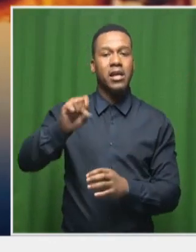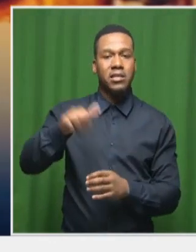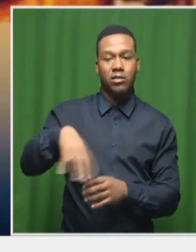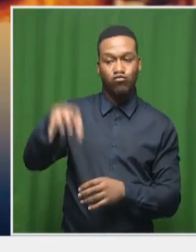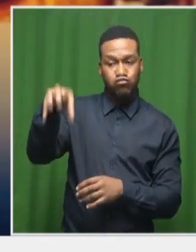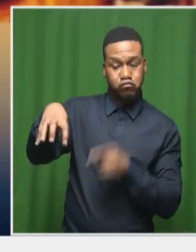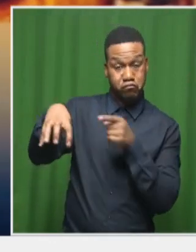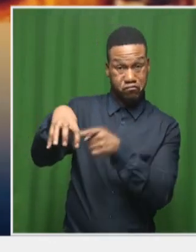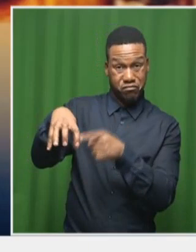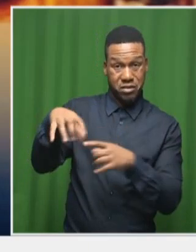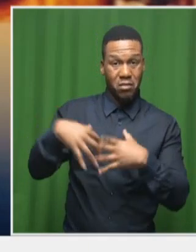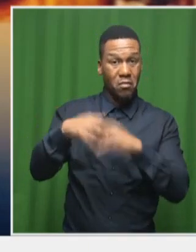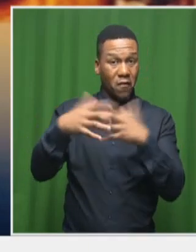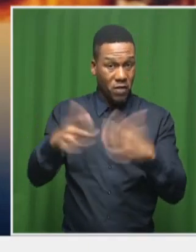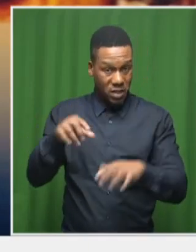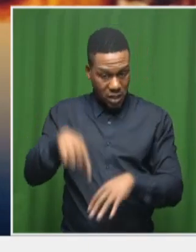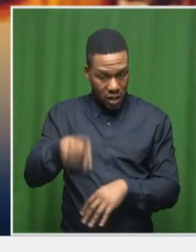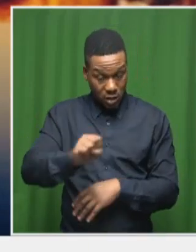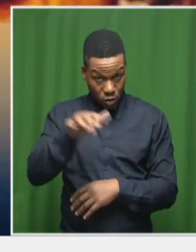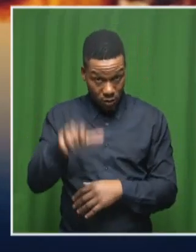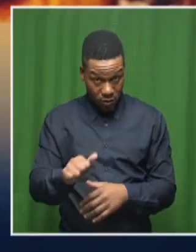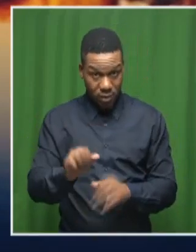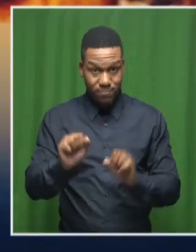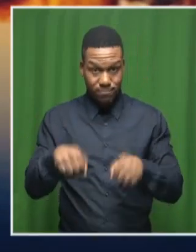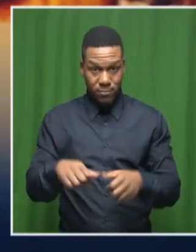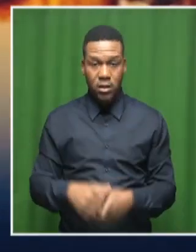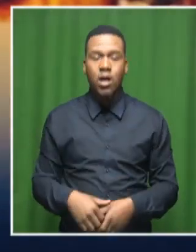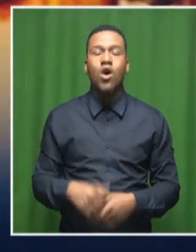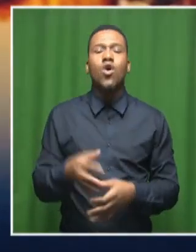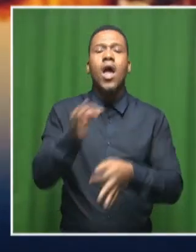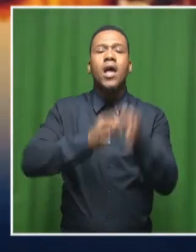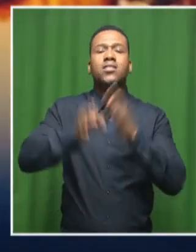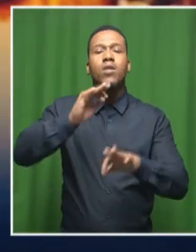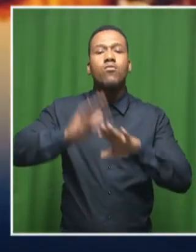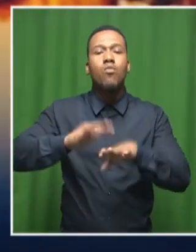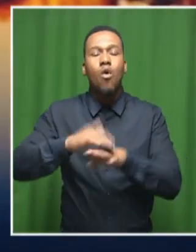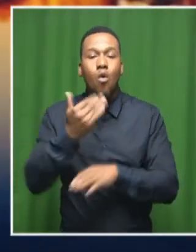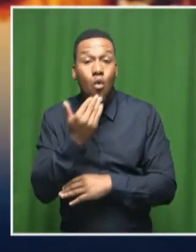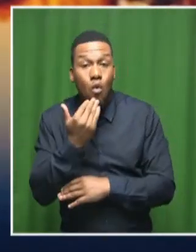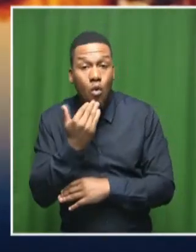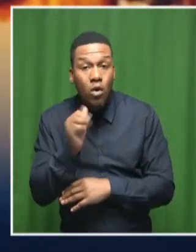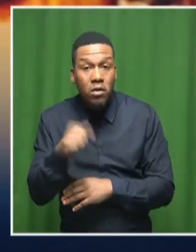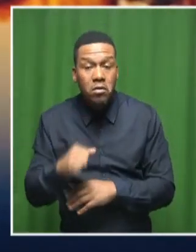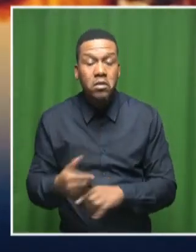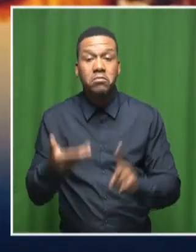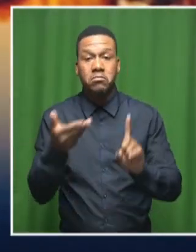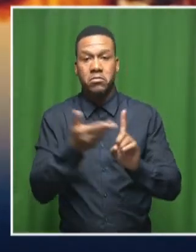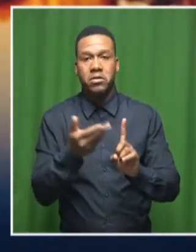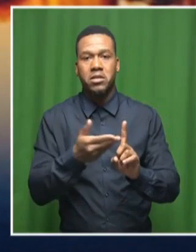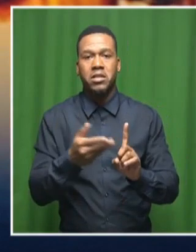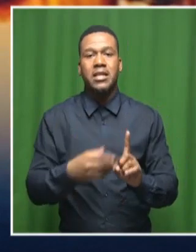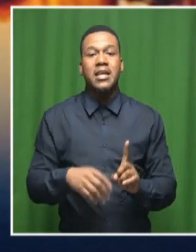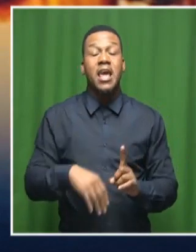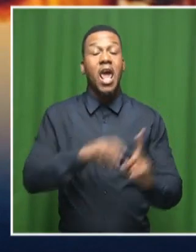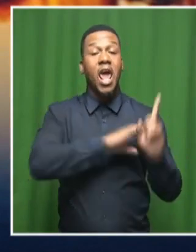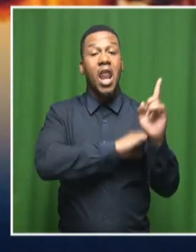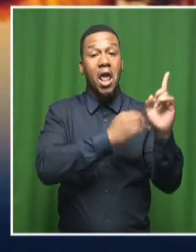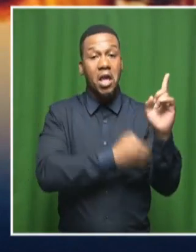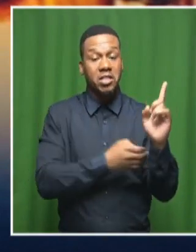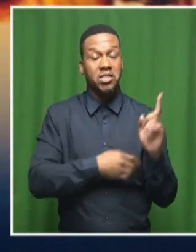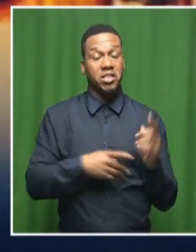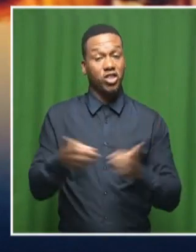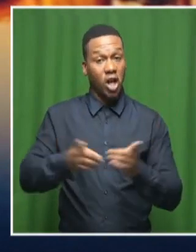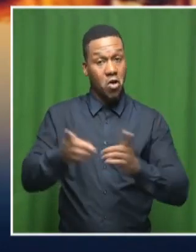Africa. So to elaborate on this, we are joined on the line by Isinkwe Energies Managing Director